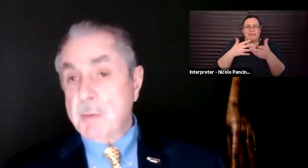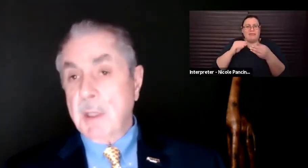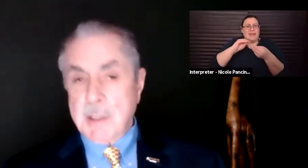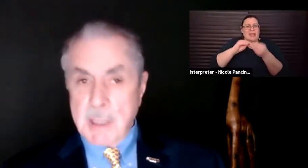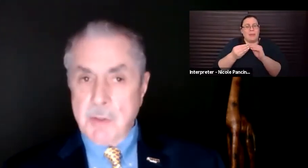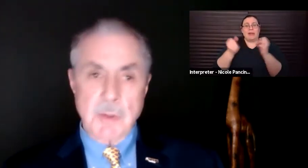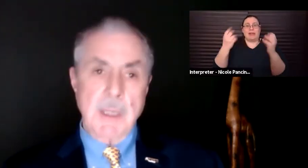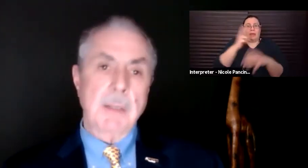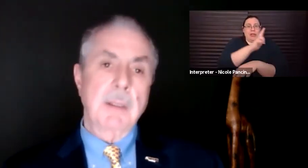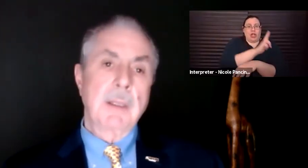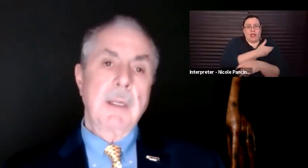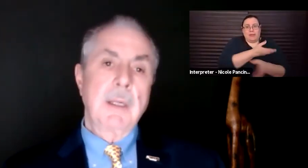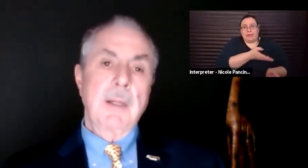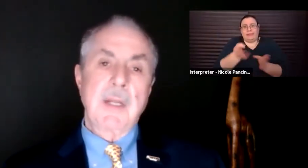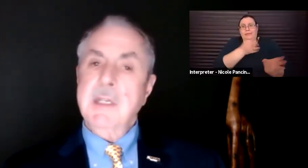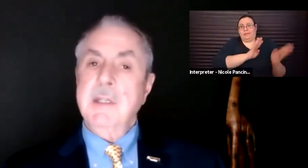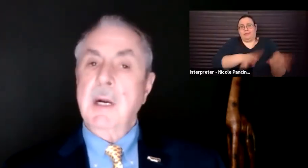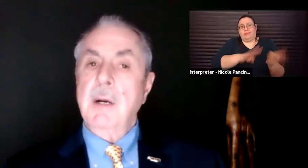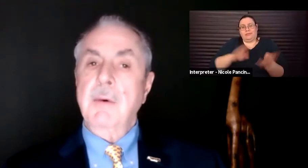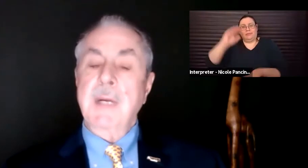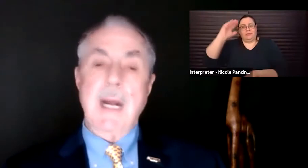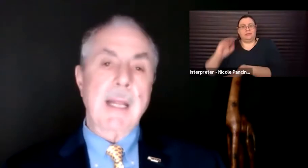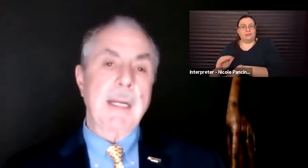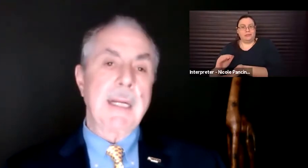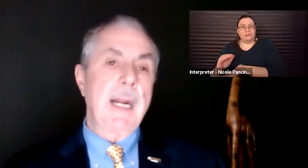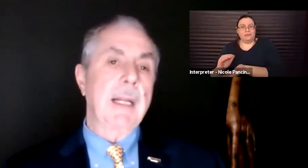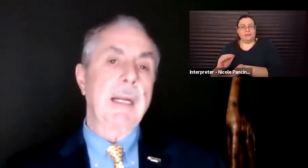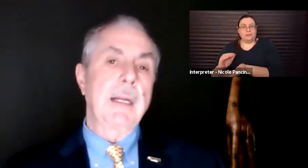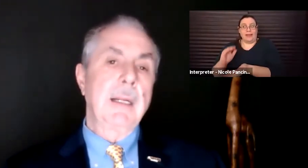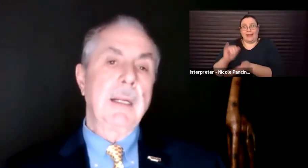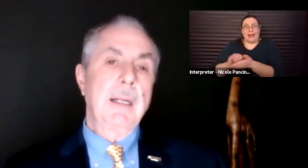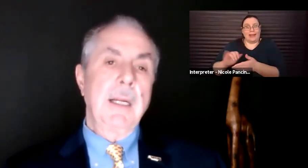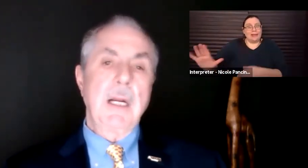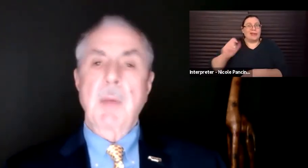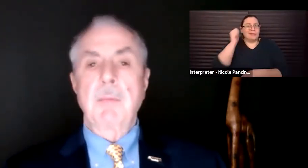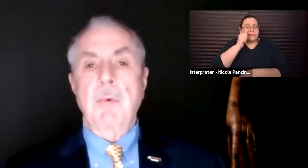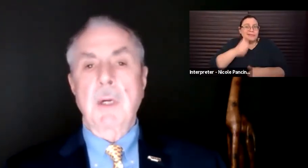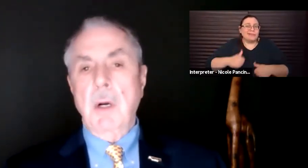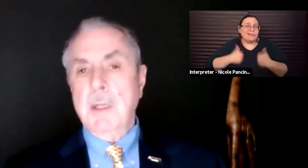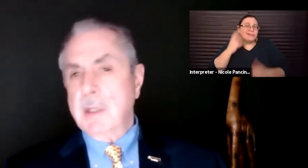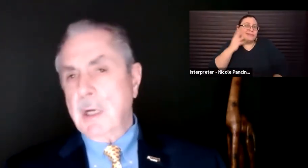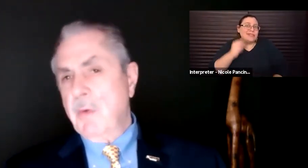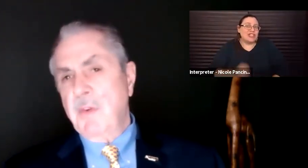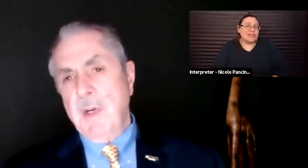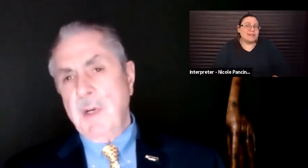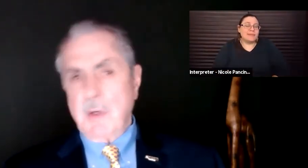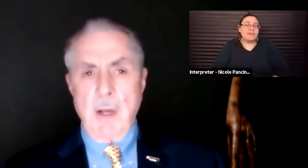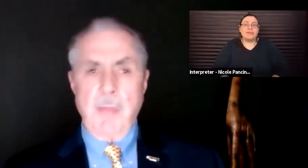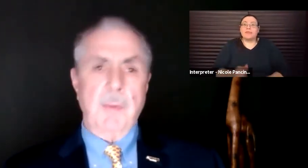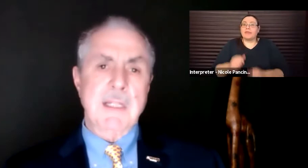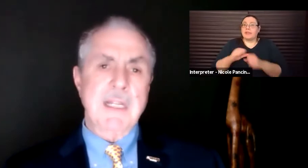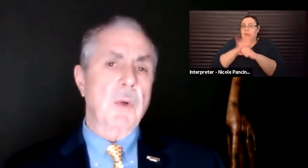the number of hospitalizations are down. This is their reality daily. But regardless of the COVID fears